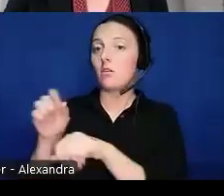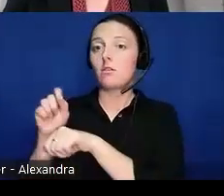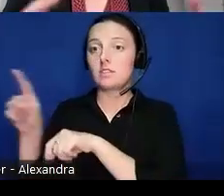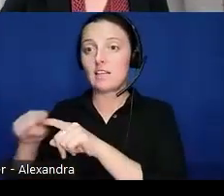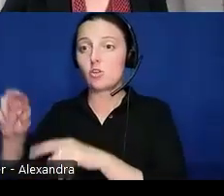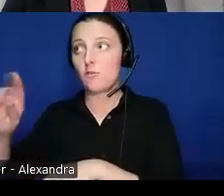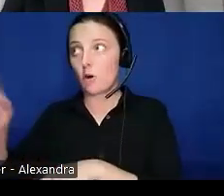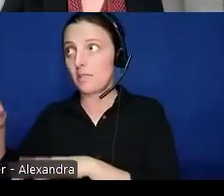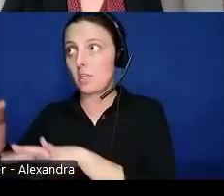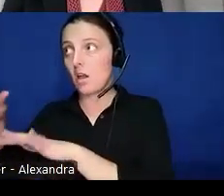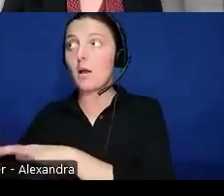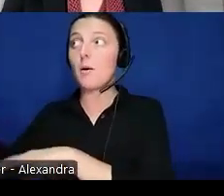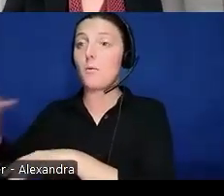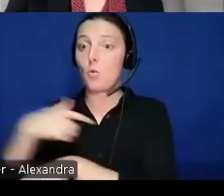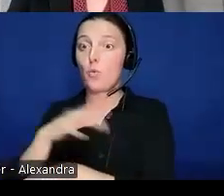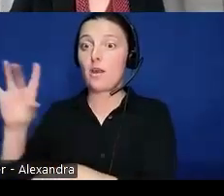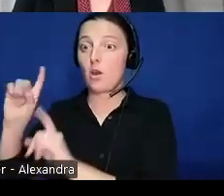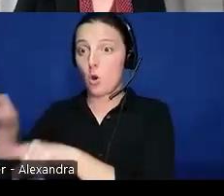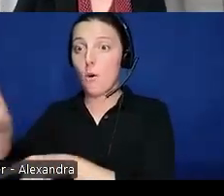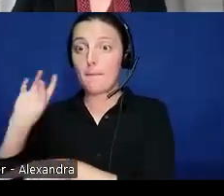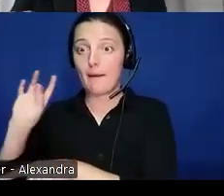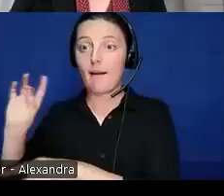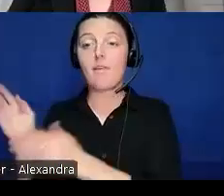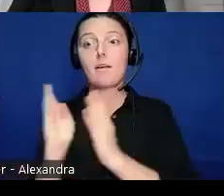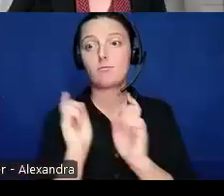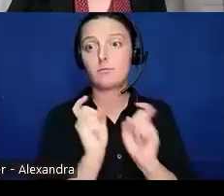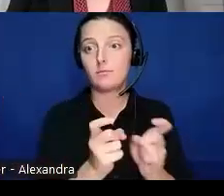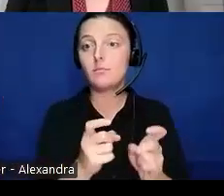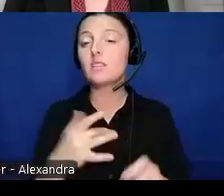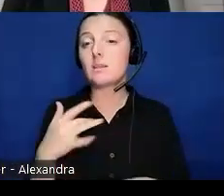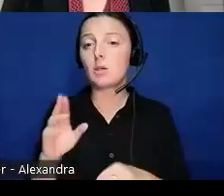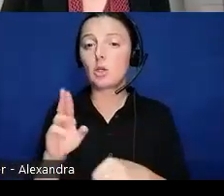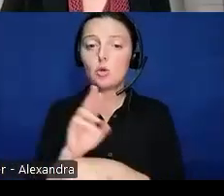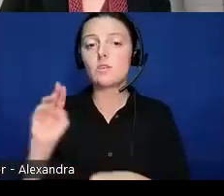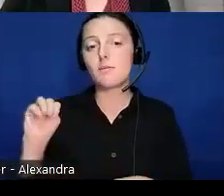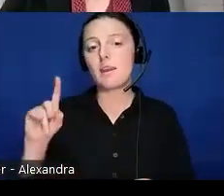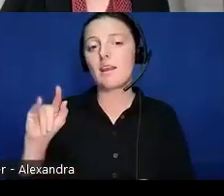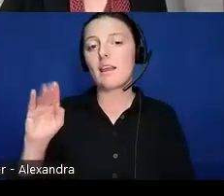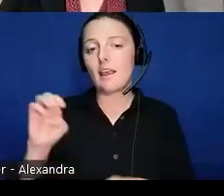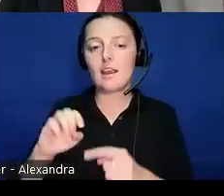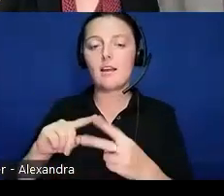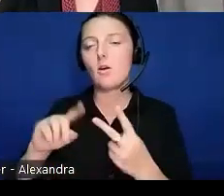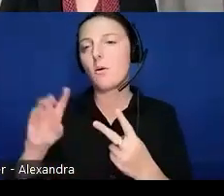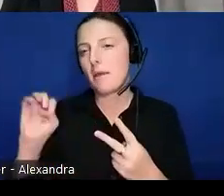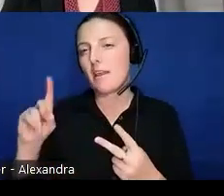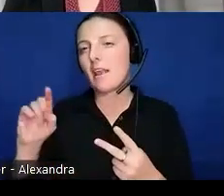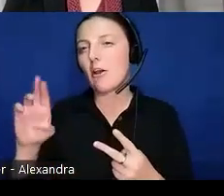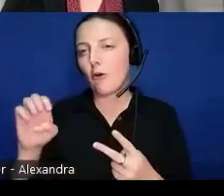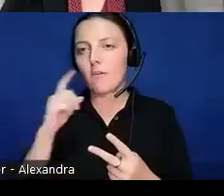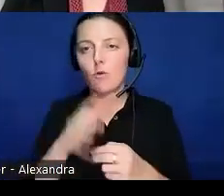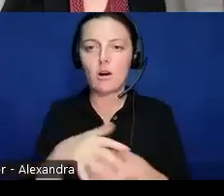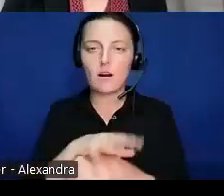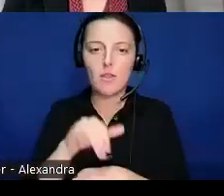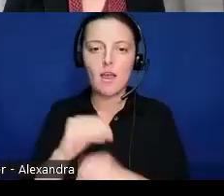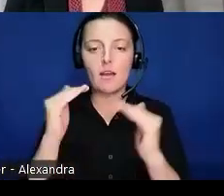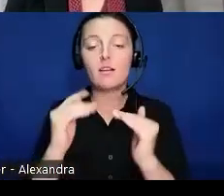their usually Medicaid or Medicare insurance to cover that. We sometimes do emergency triages, but that's actually